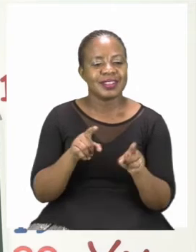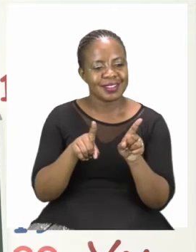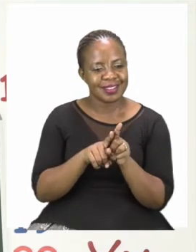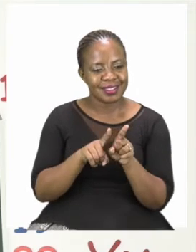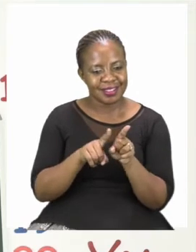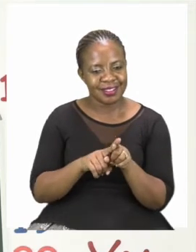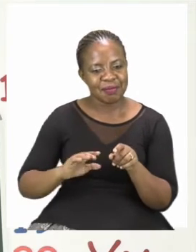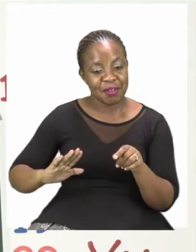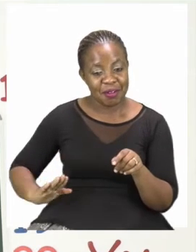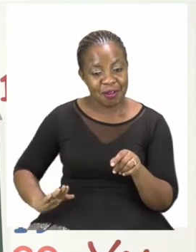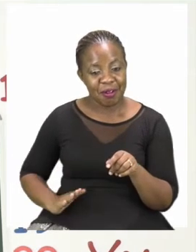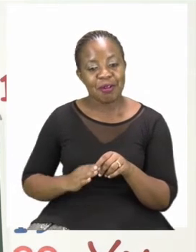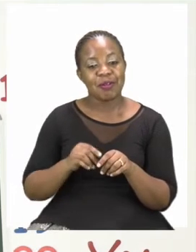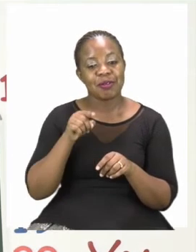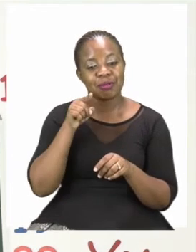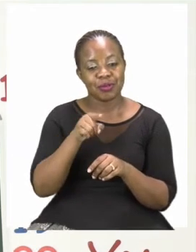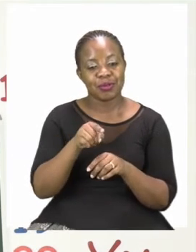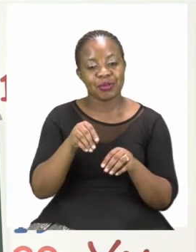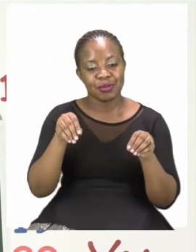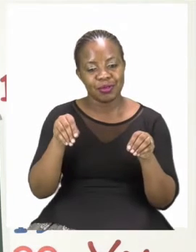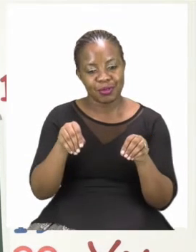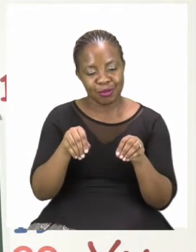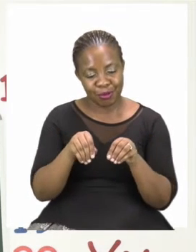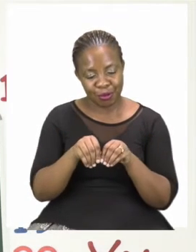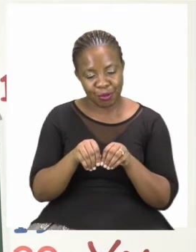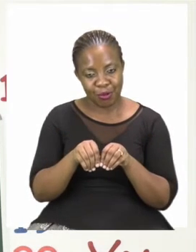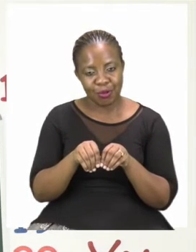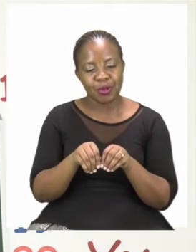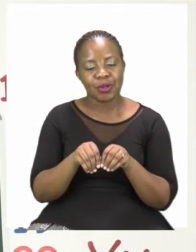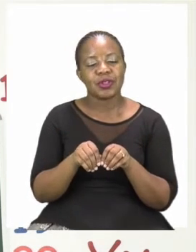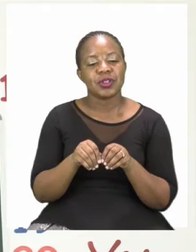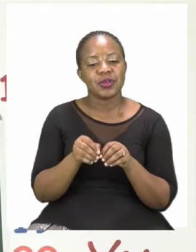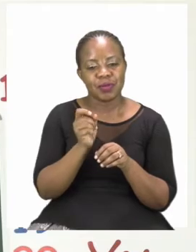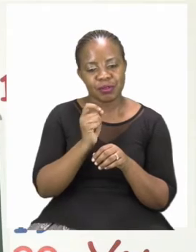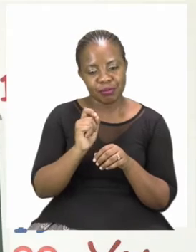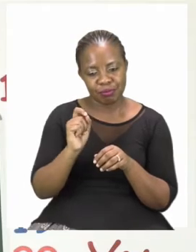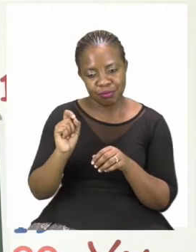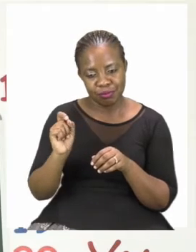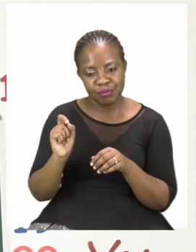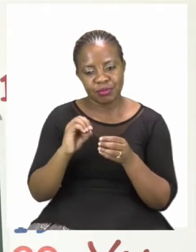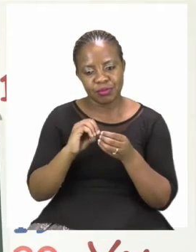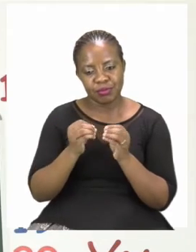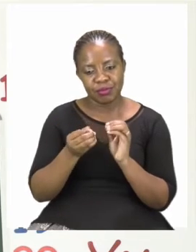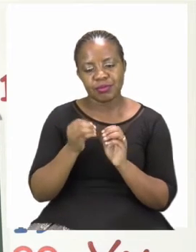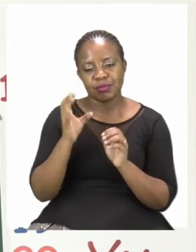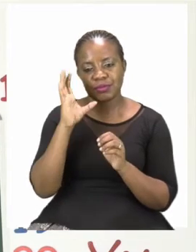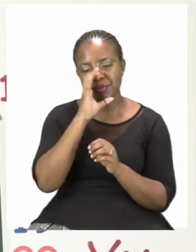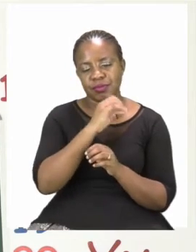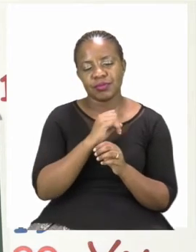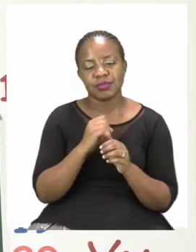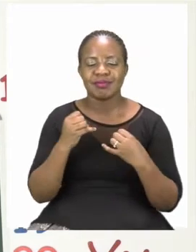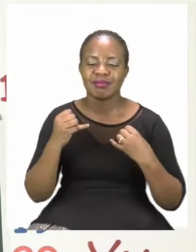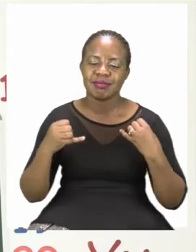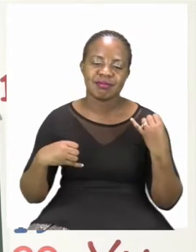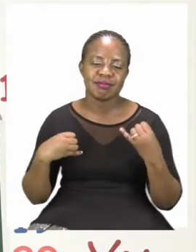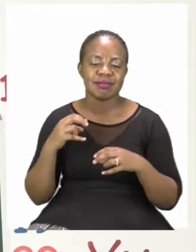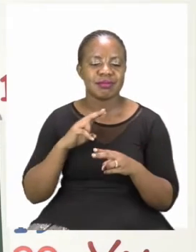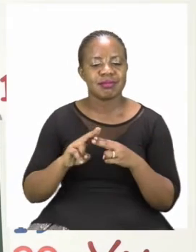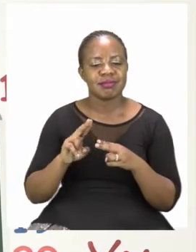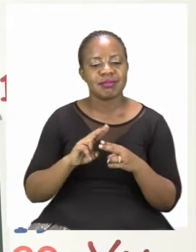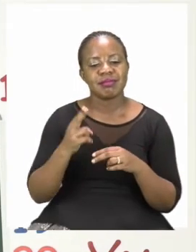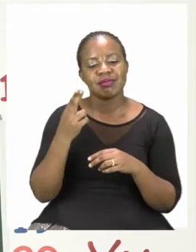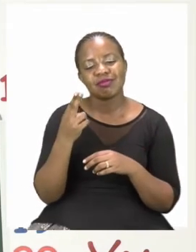booklet. Please cut the top of the lesson booklet with a pair of scissors and fold